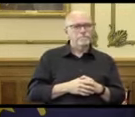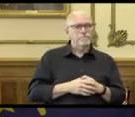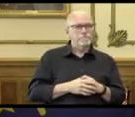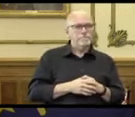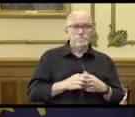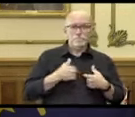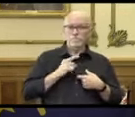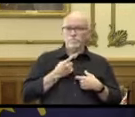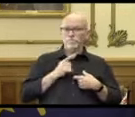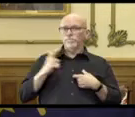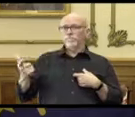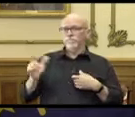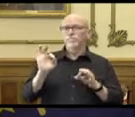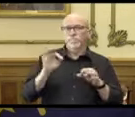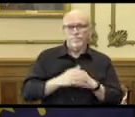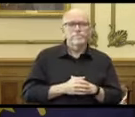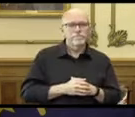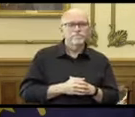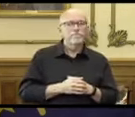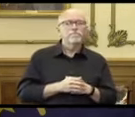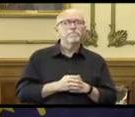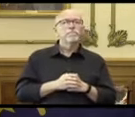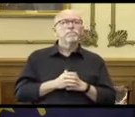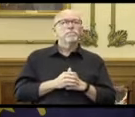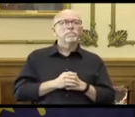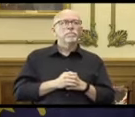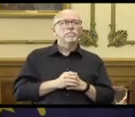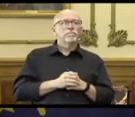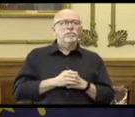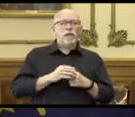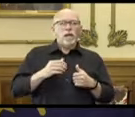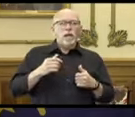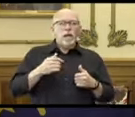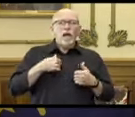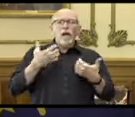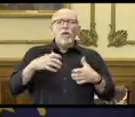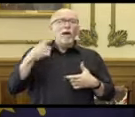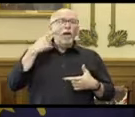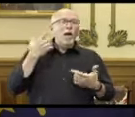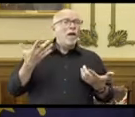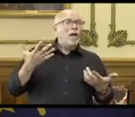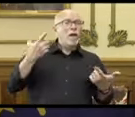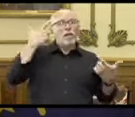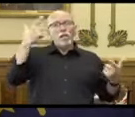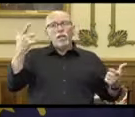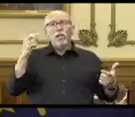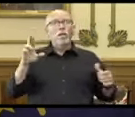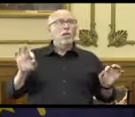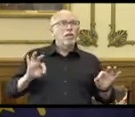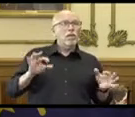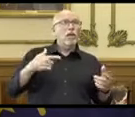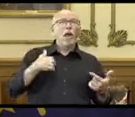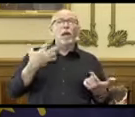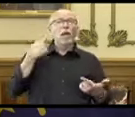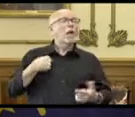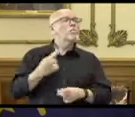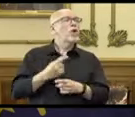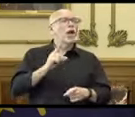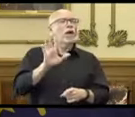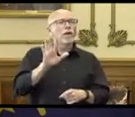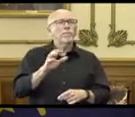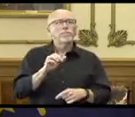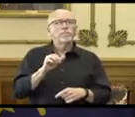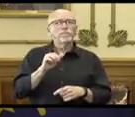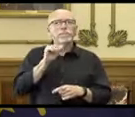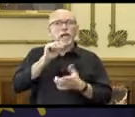I'll go with the first question first. I don't want to sound cavalier, Sherry, or just try to prove myself right, but it's not